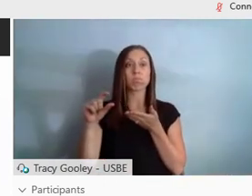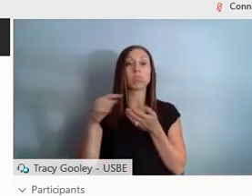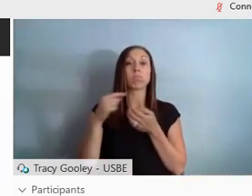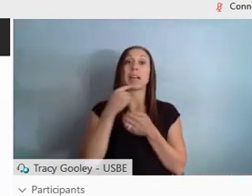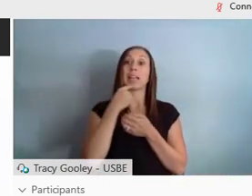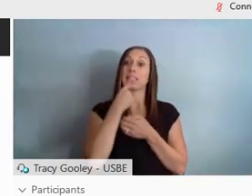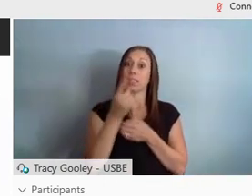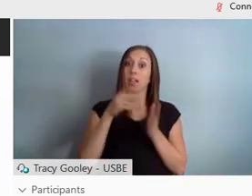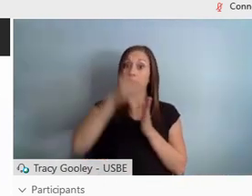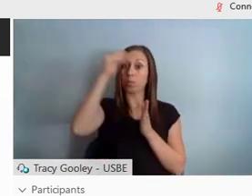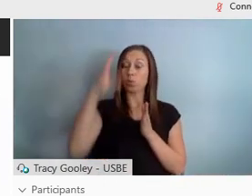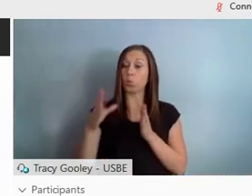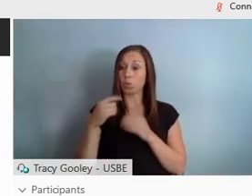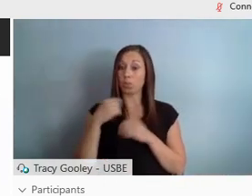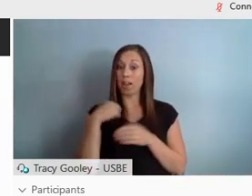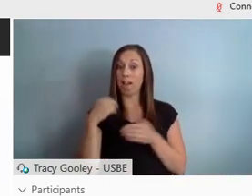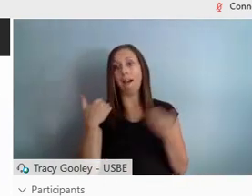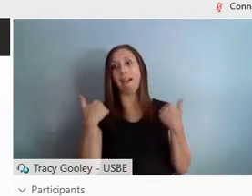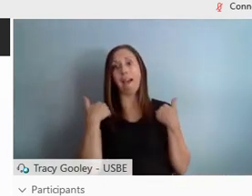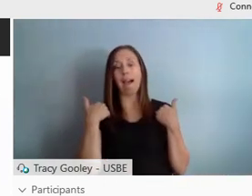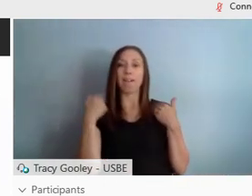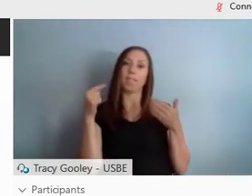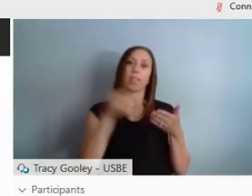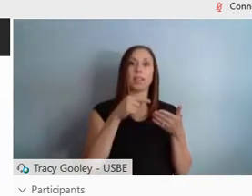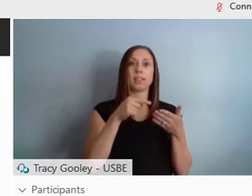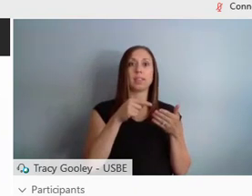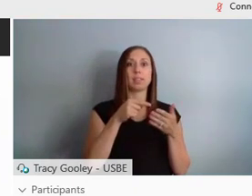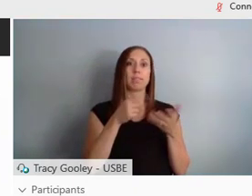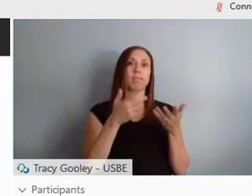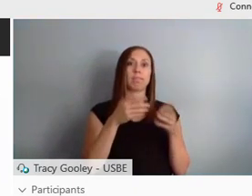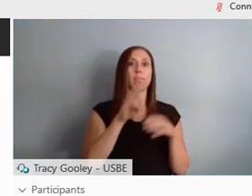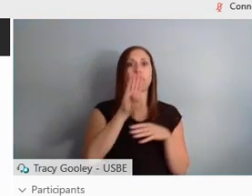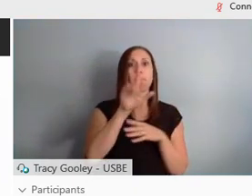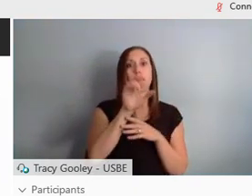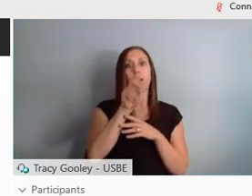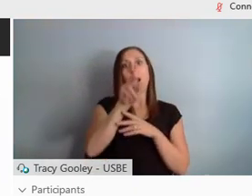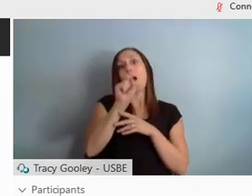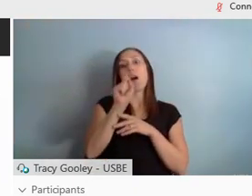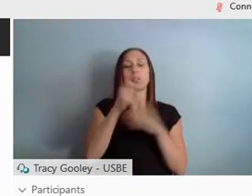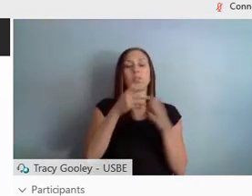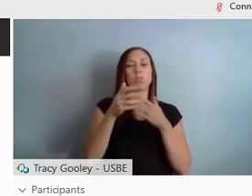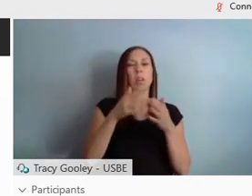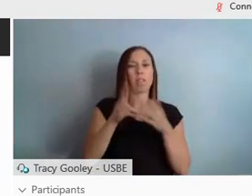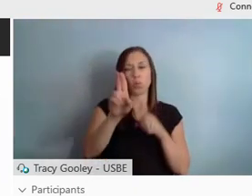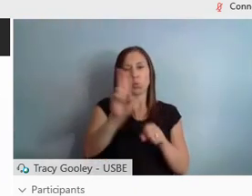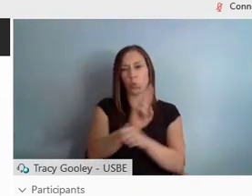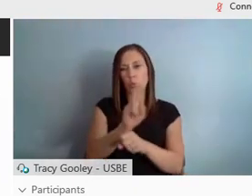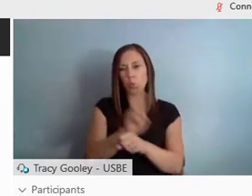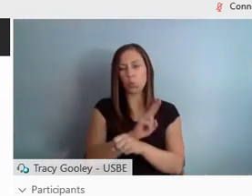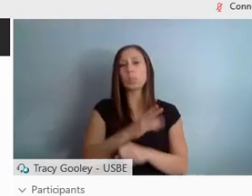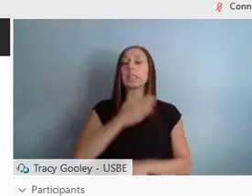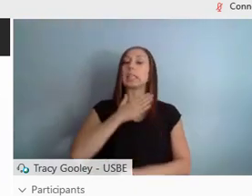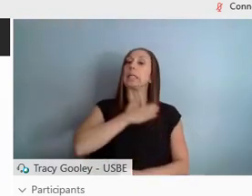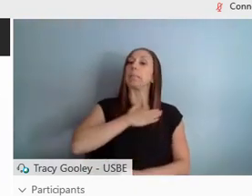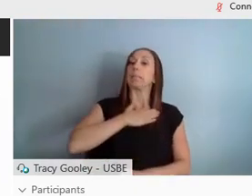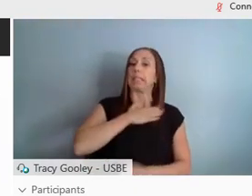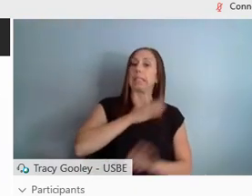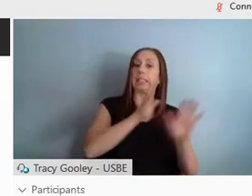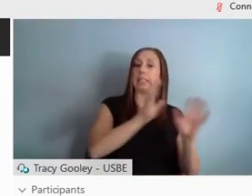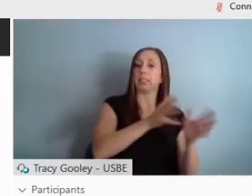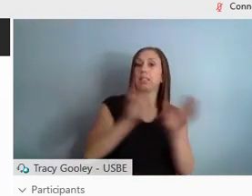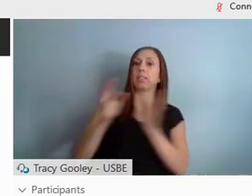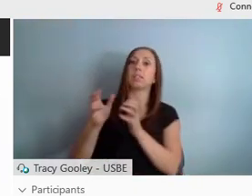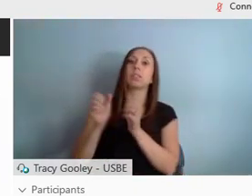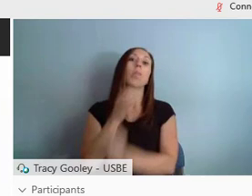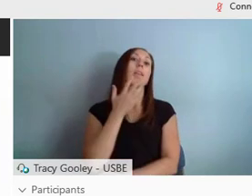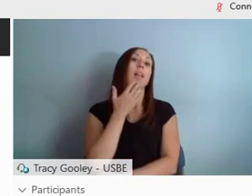and say to the student, I have these blocks, chips, or cubes, whatever you're using. Please sort these